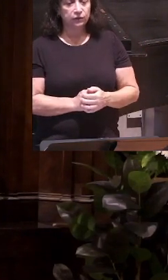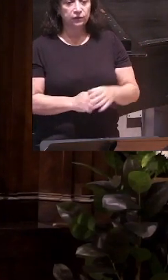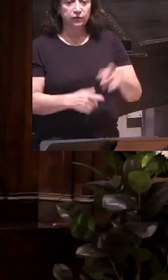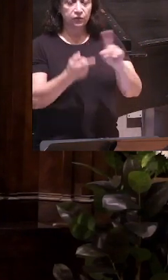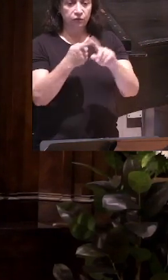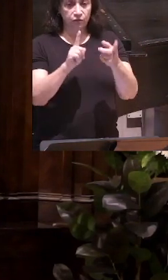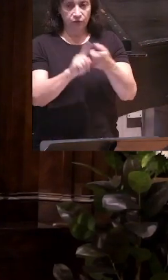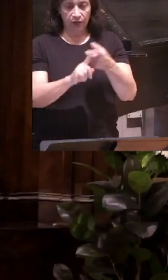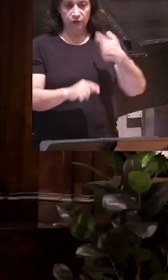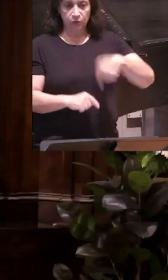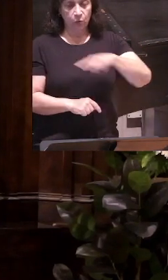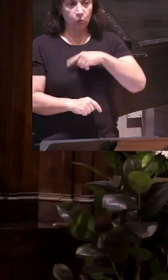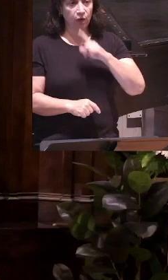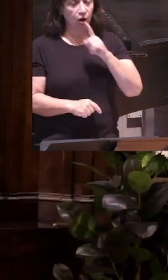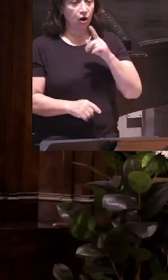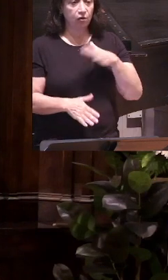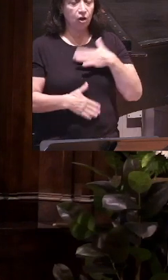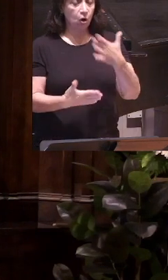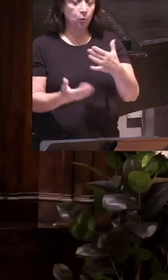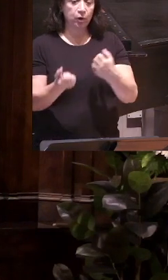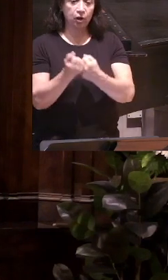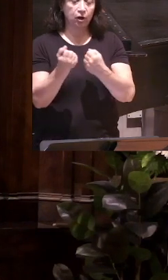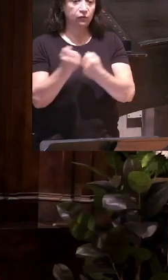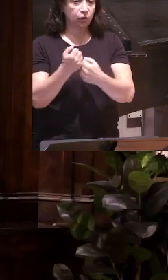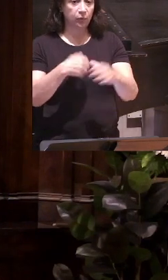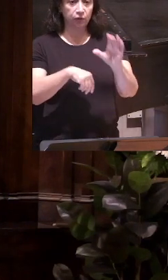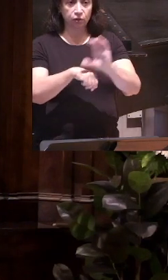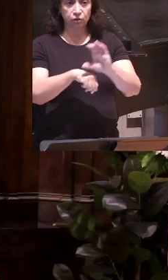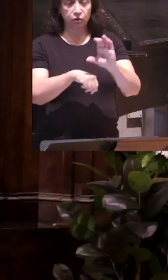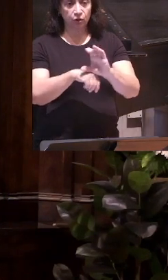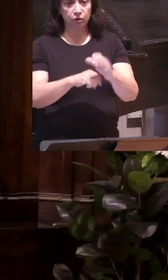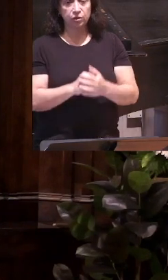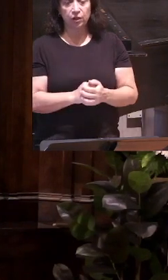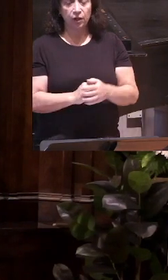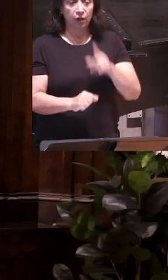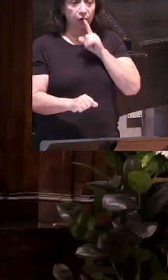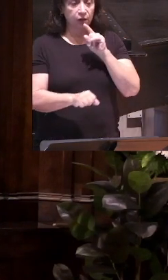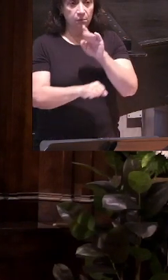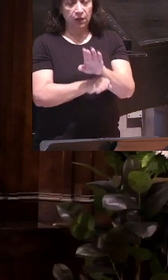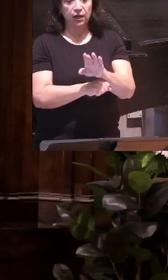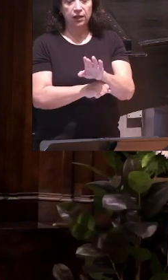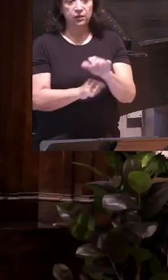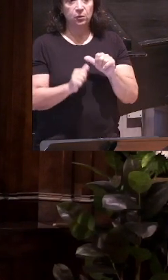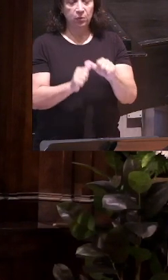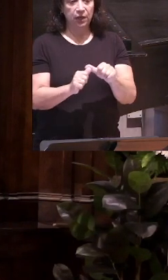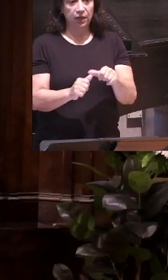Friends, we are an open and affirming congregation committed to being an